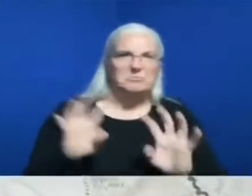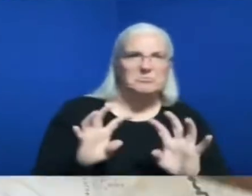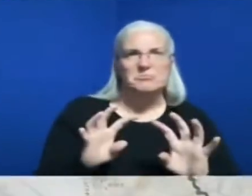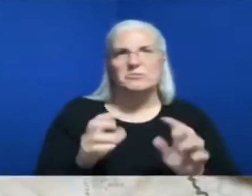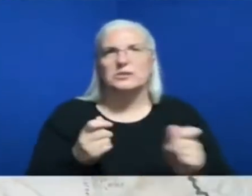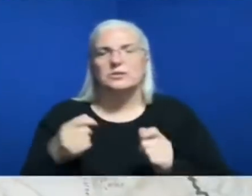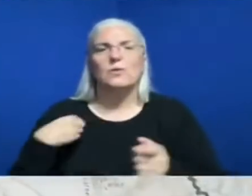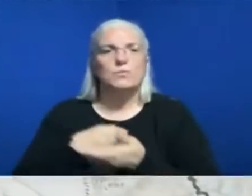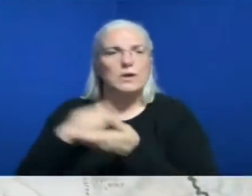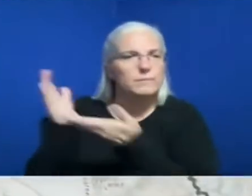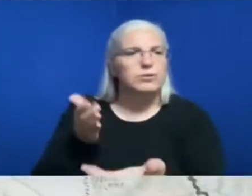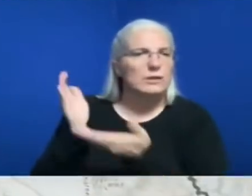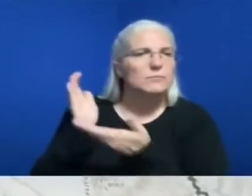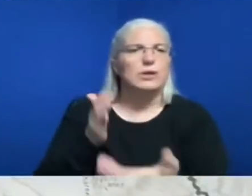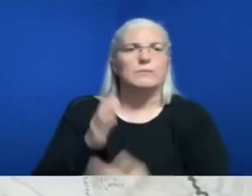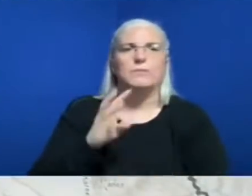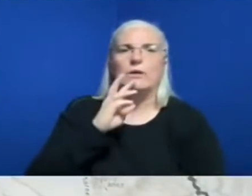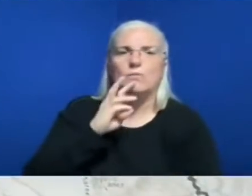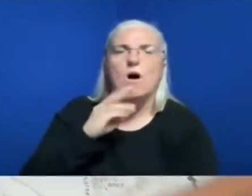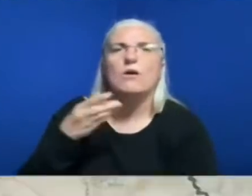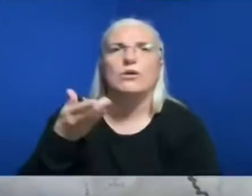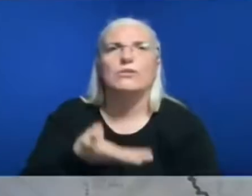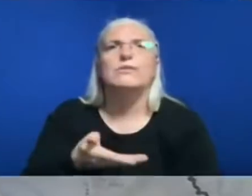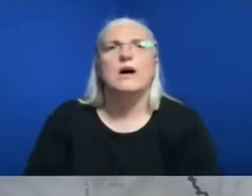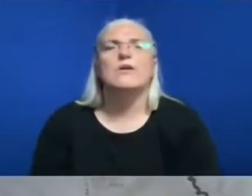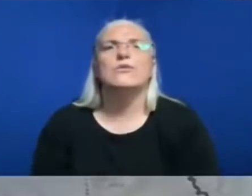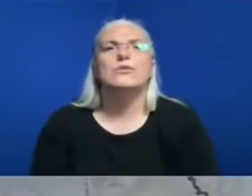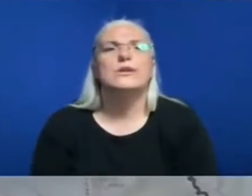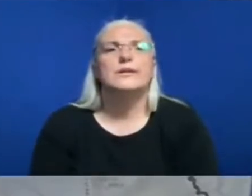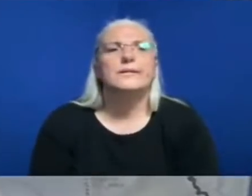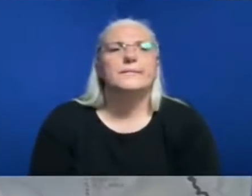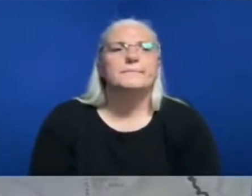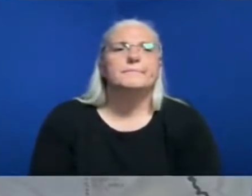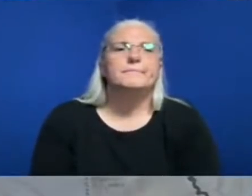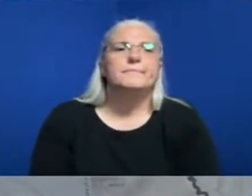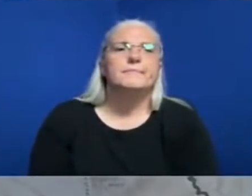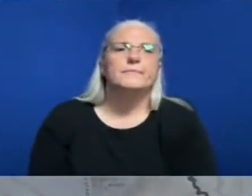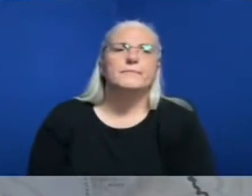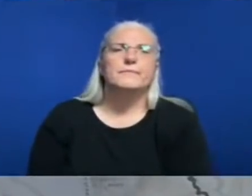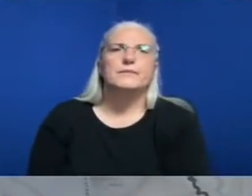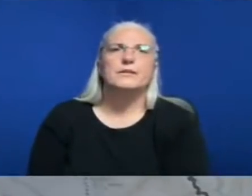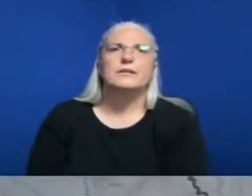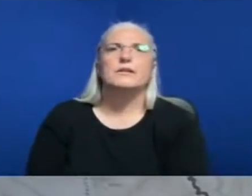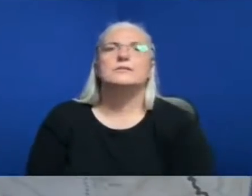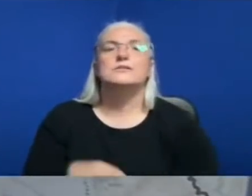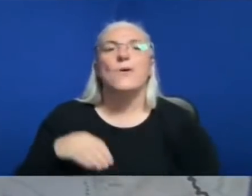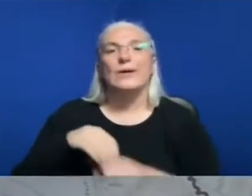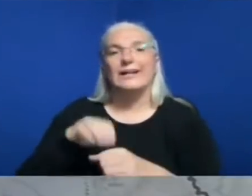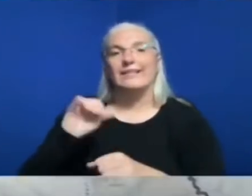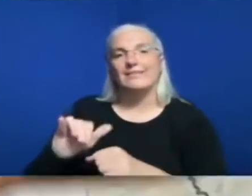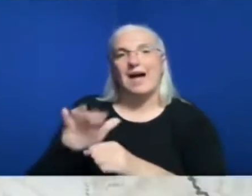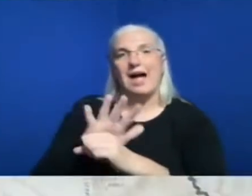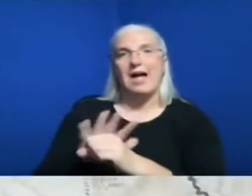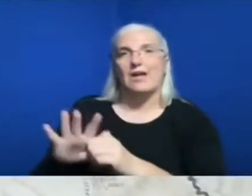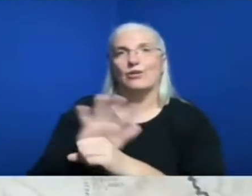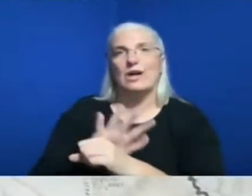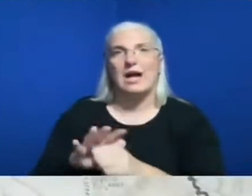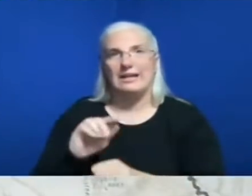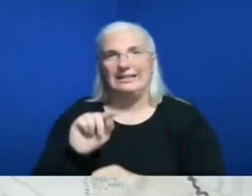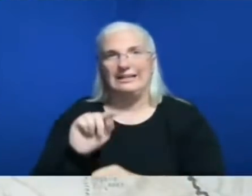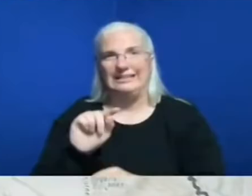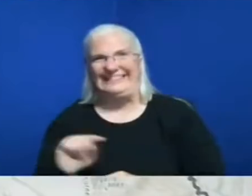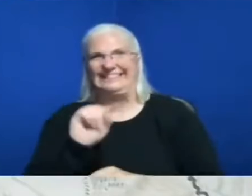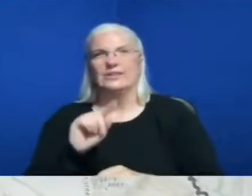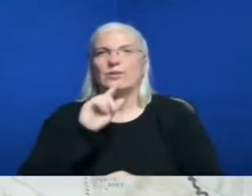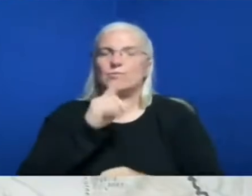just at a canal there, and a stream, and all this continues to take place with a high presence of firefighters in the community to